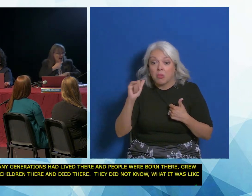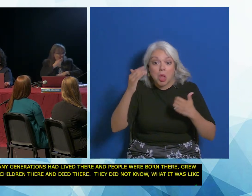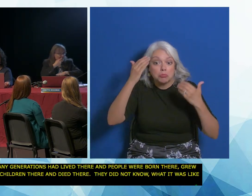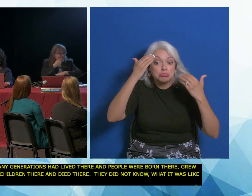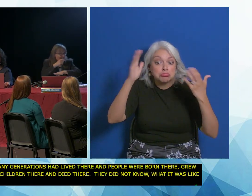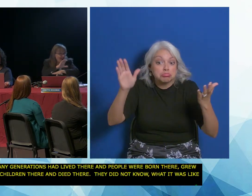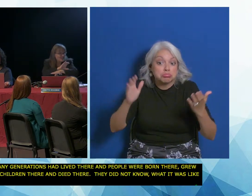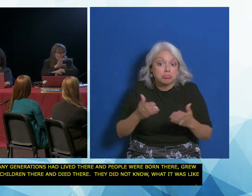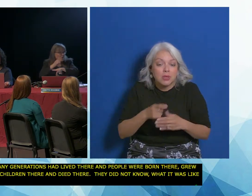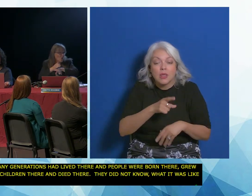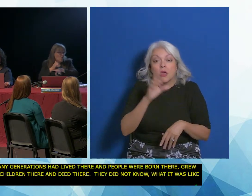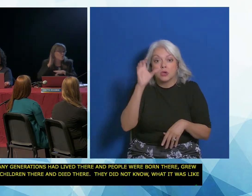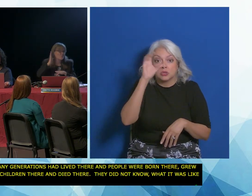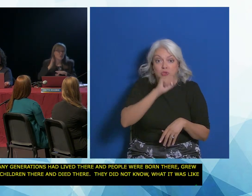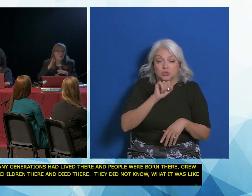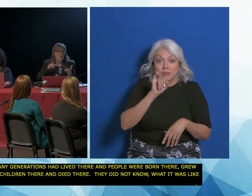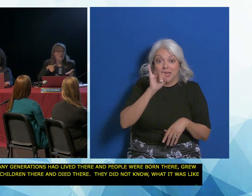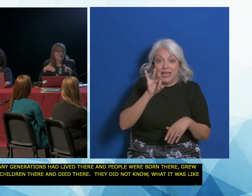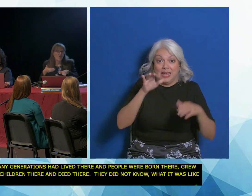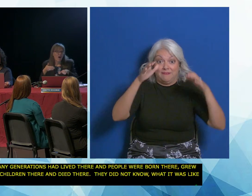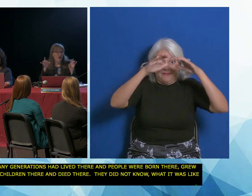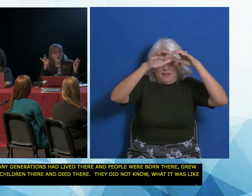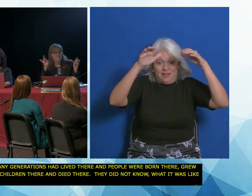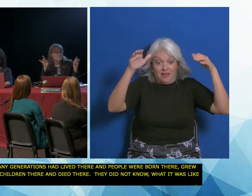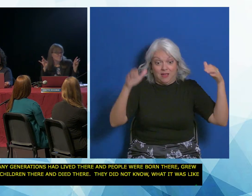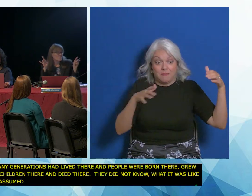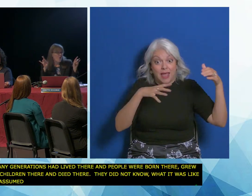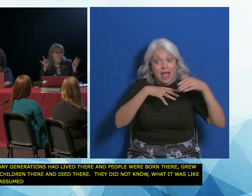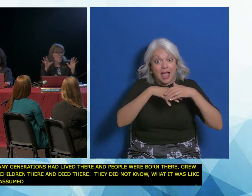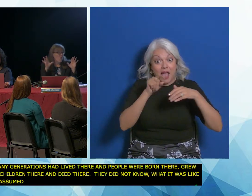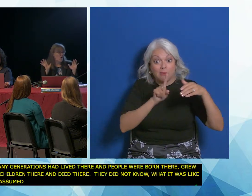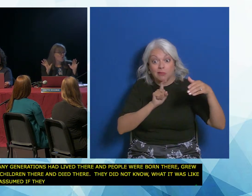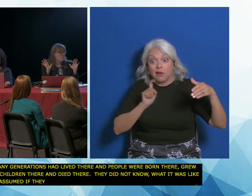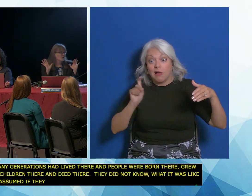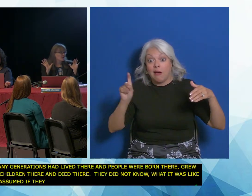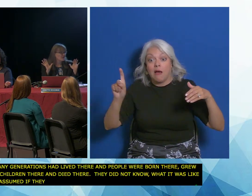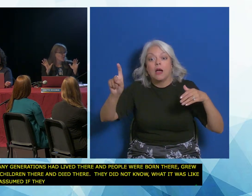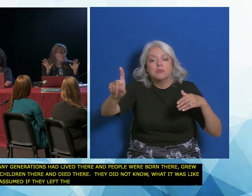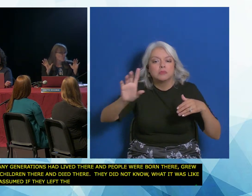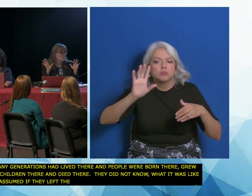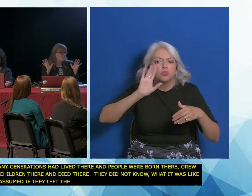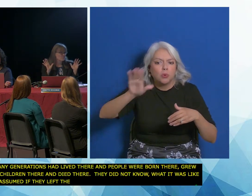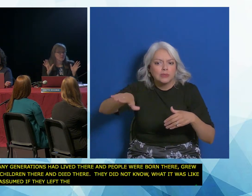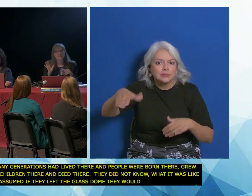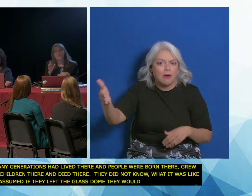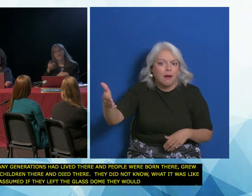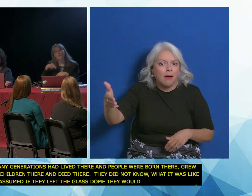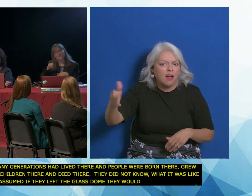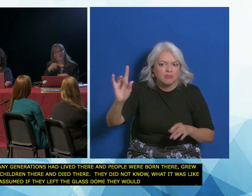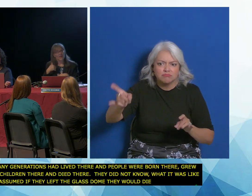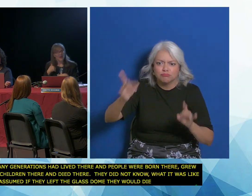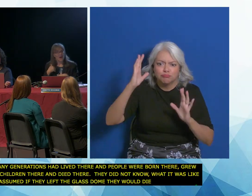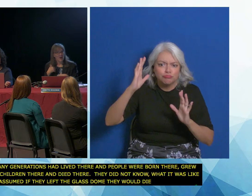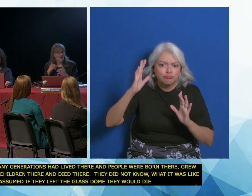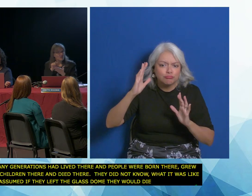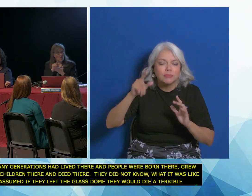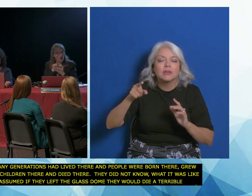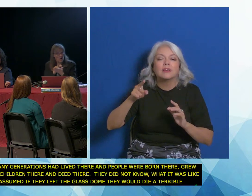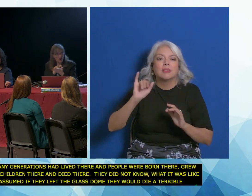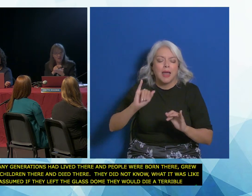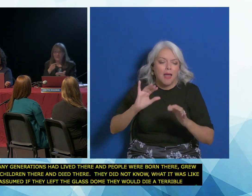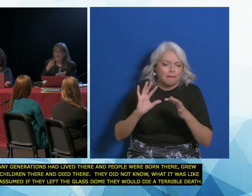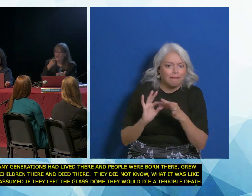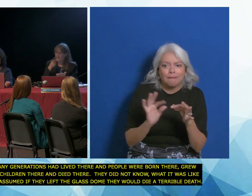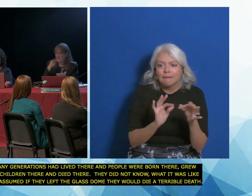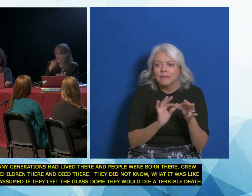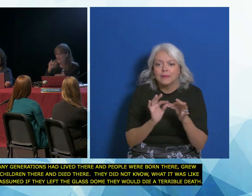They assumed that if they left the glass dome, that they would die a terrible death. So